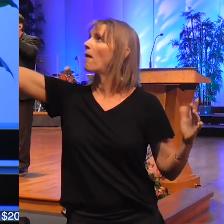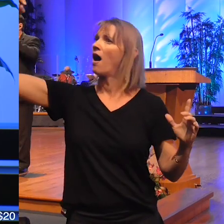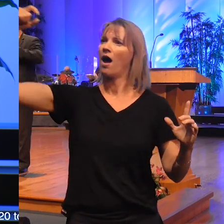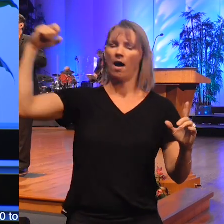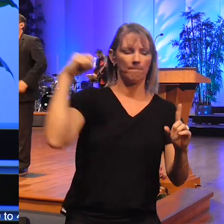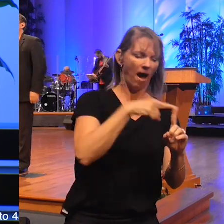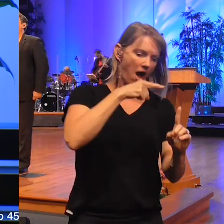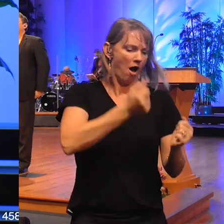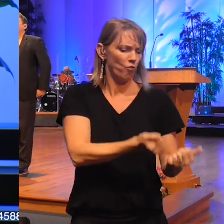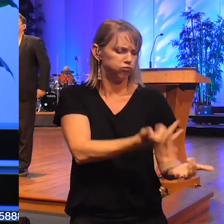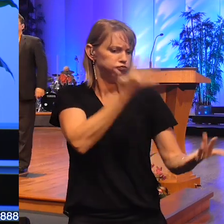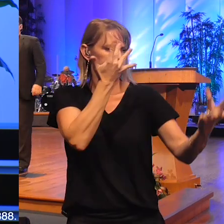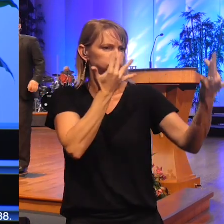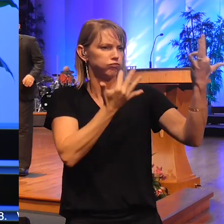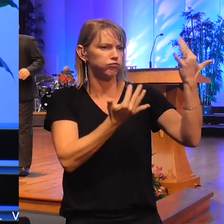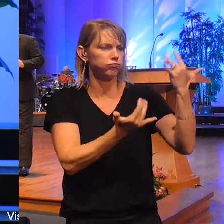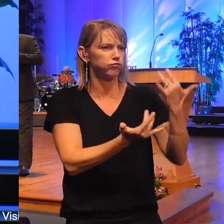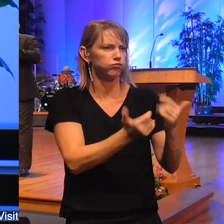sky.